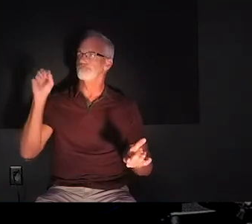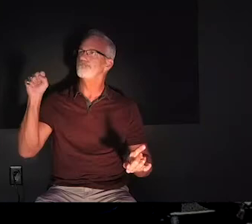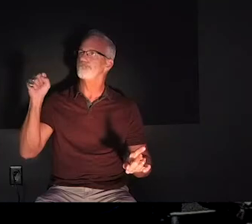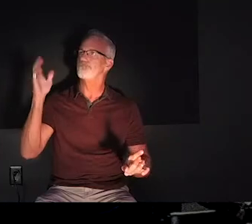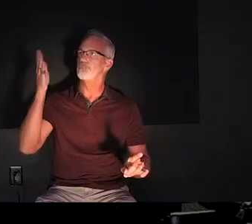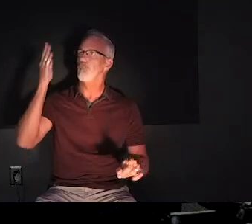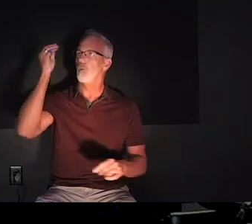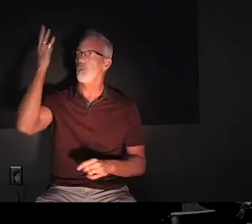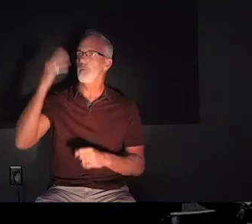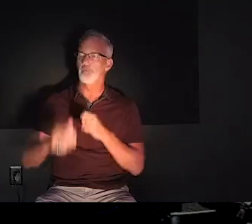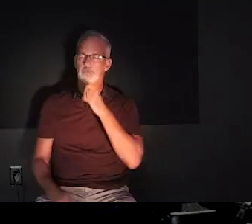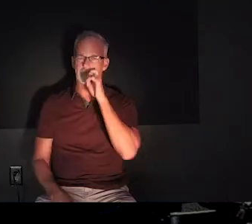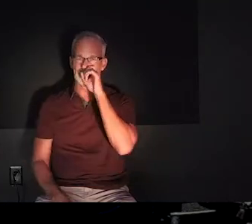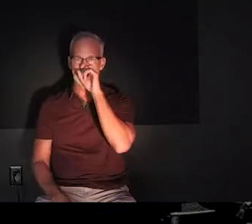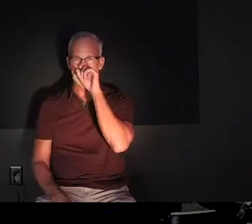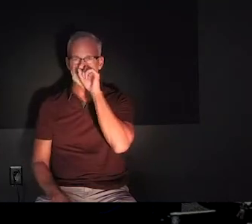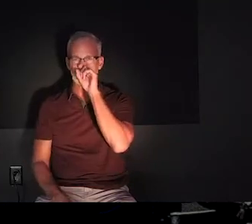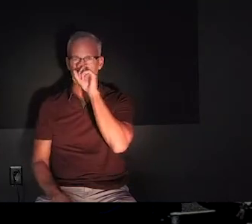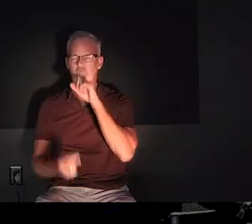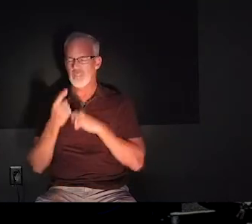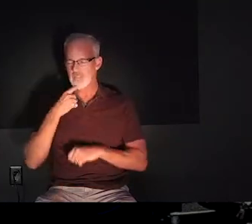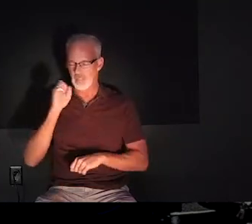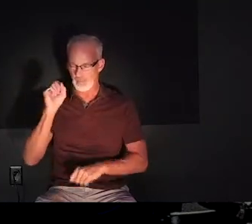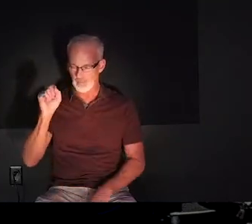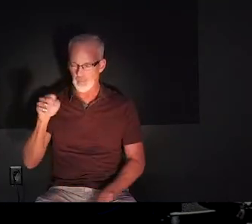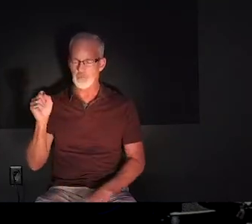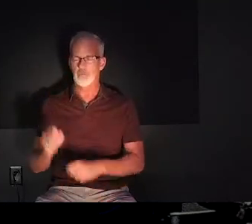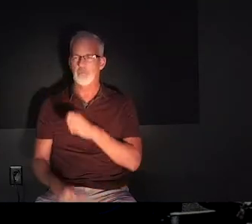said, I put my yes on the table.